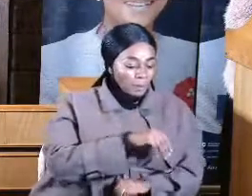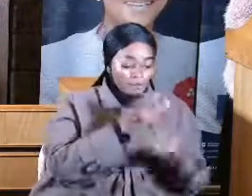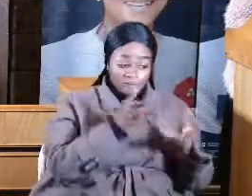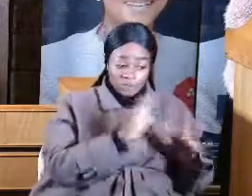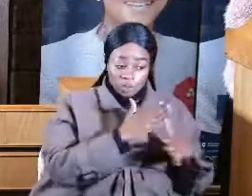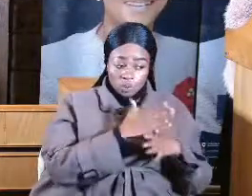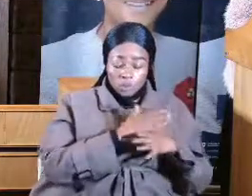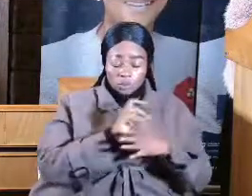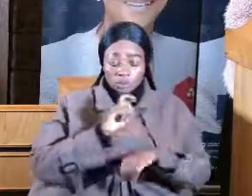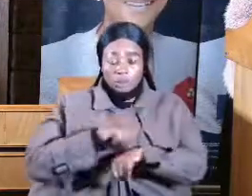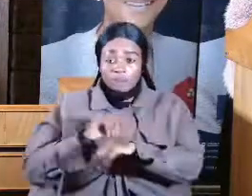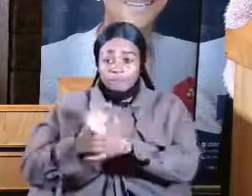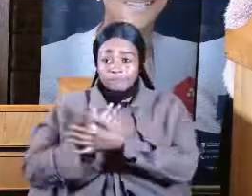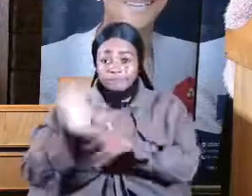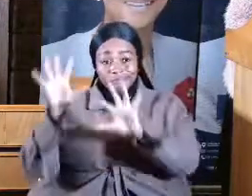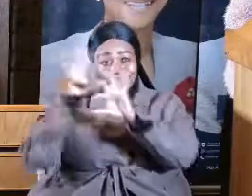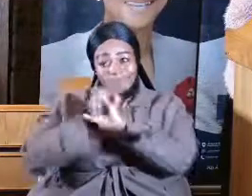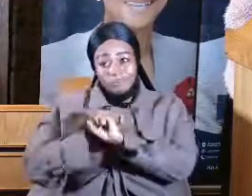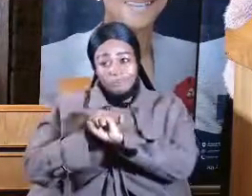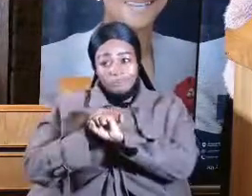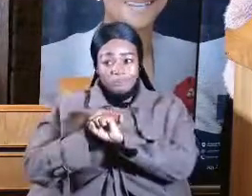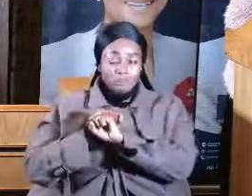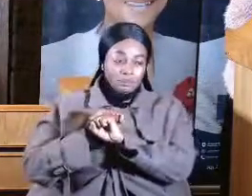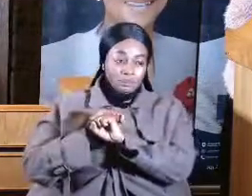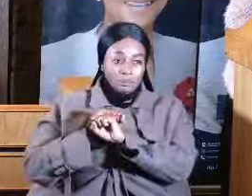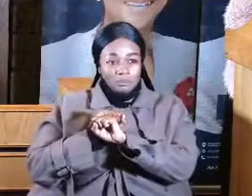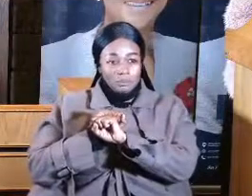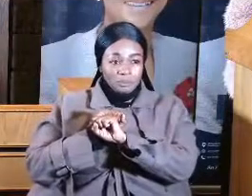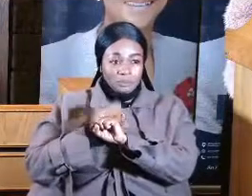fields. You know, so you can just imagine,